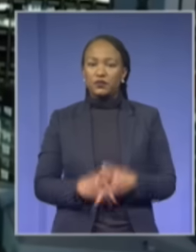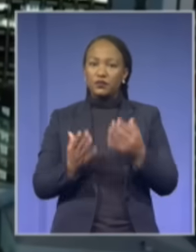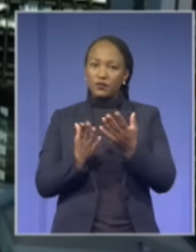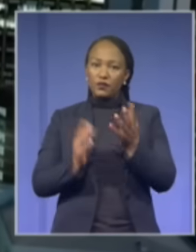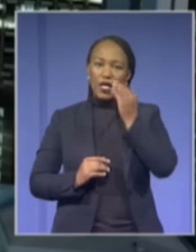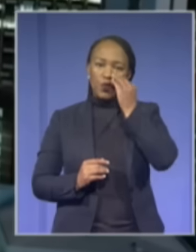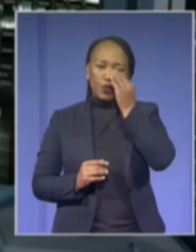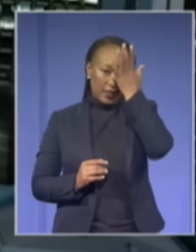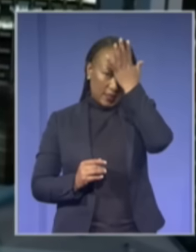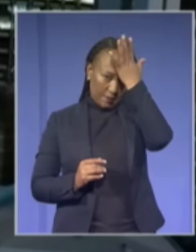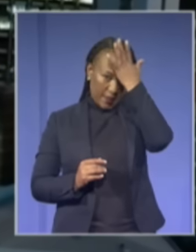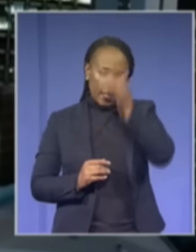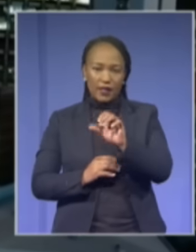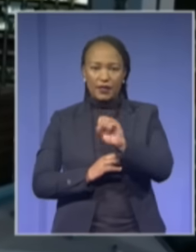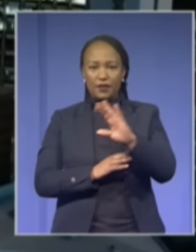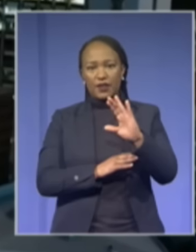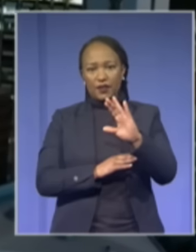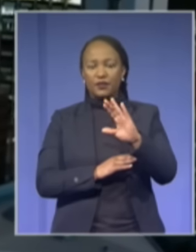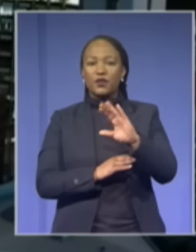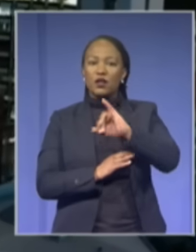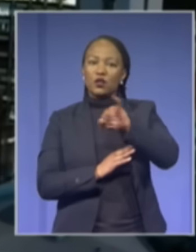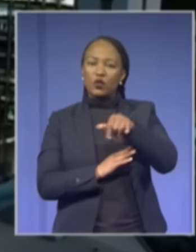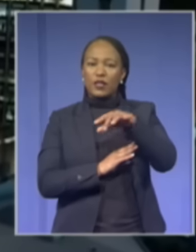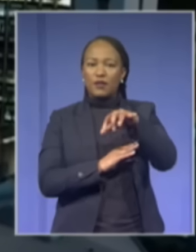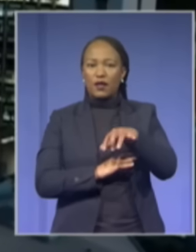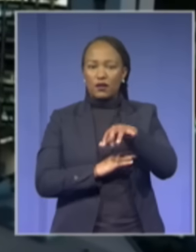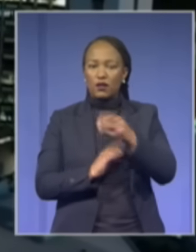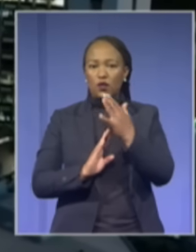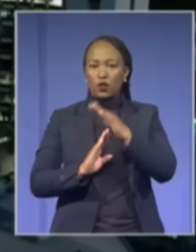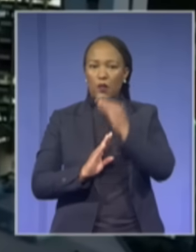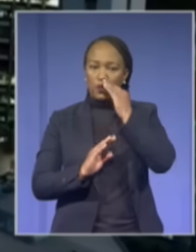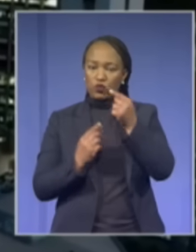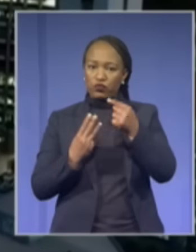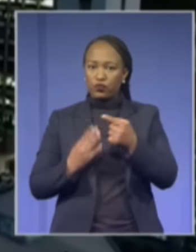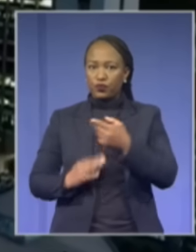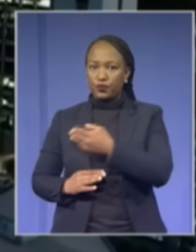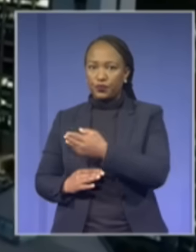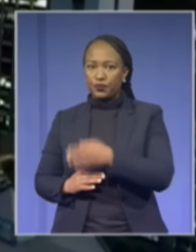Check Ditaba tša Sepedi tša SABC 3 go tšwa ka Auckland Park, Johannesburg. Ditlhogo tša tšona ke tše.